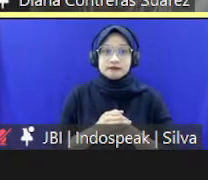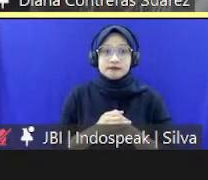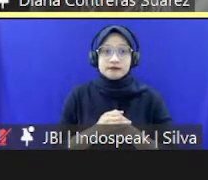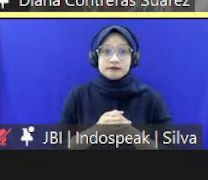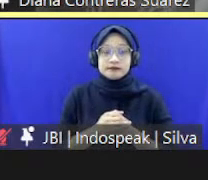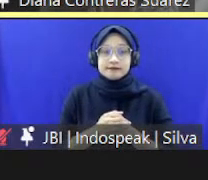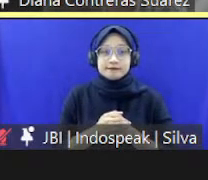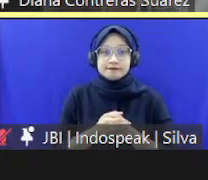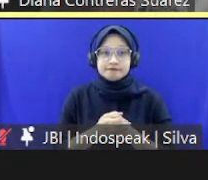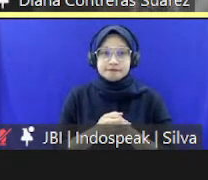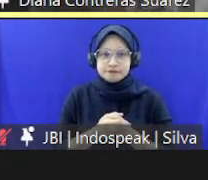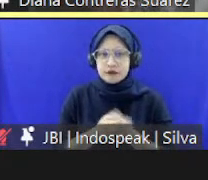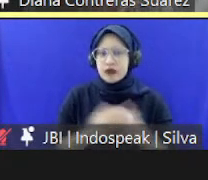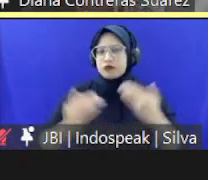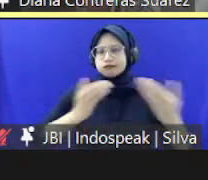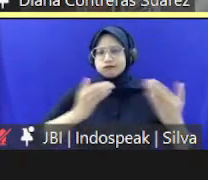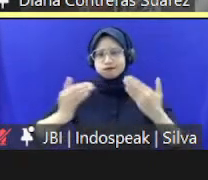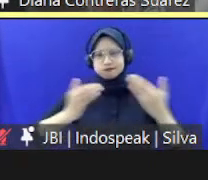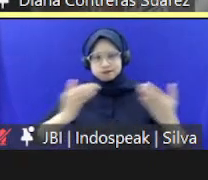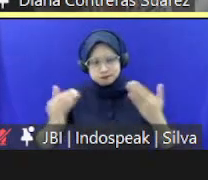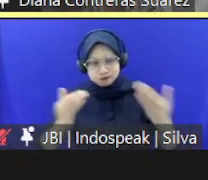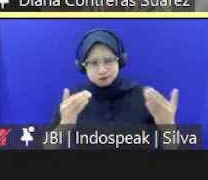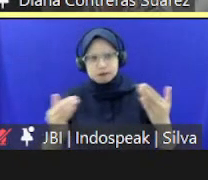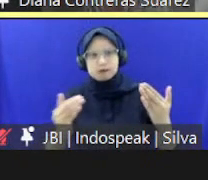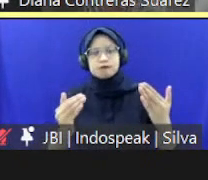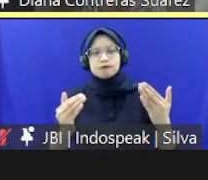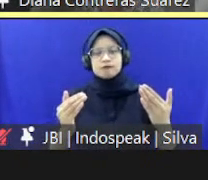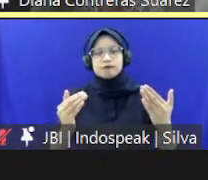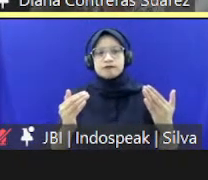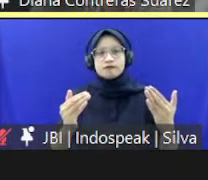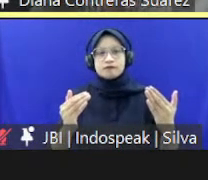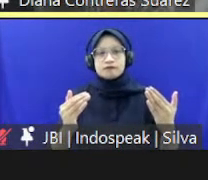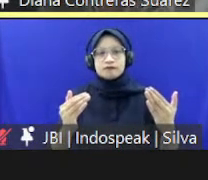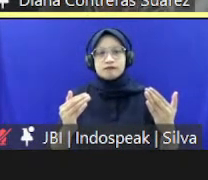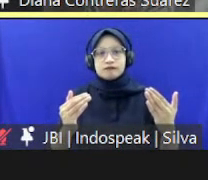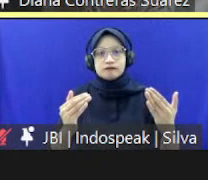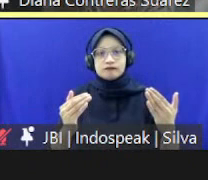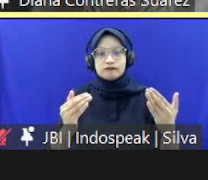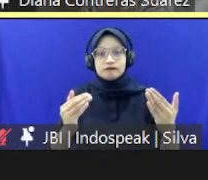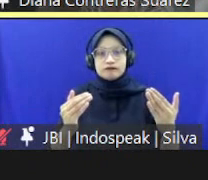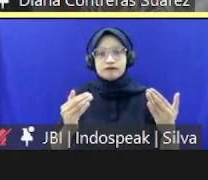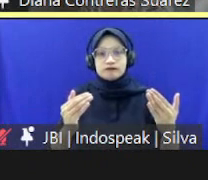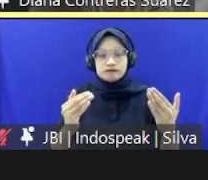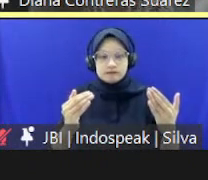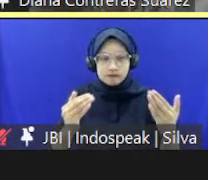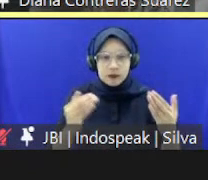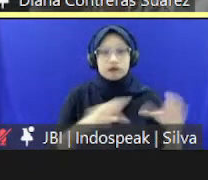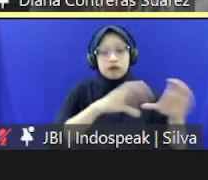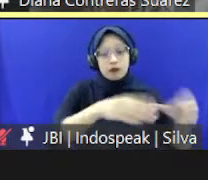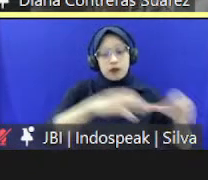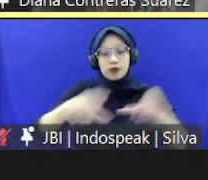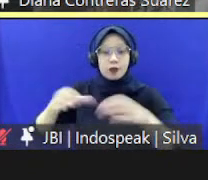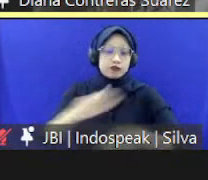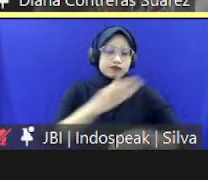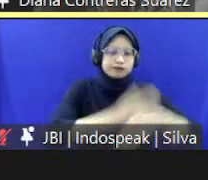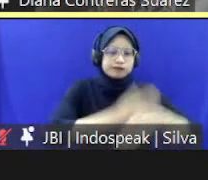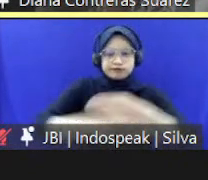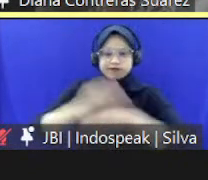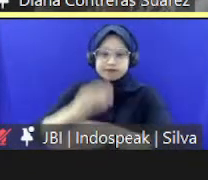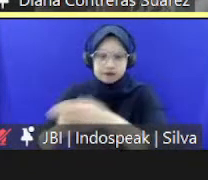So when we compare what's the outcomes for in different domains between people with disability and those without, we find